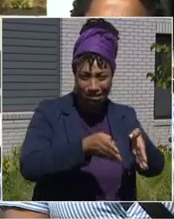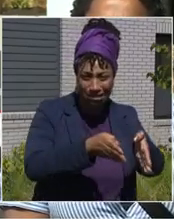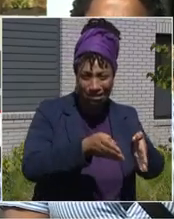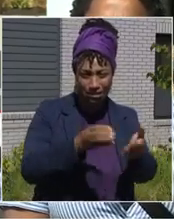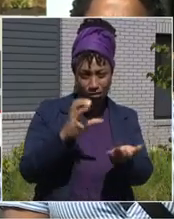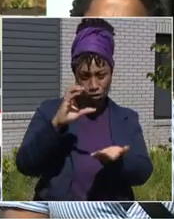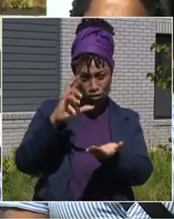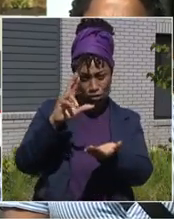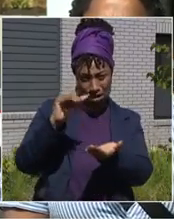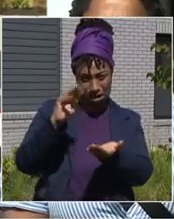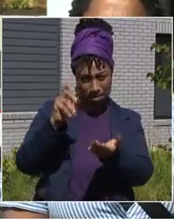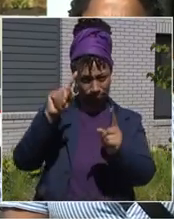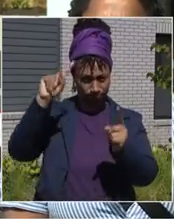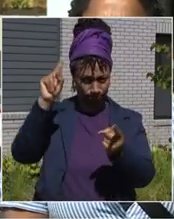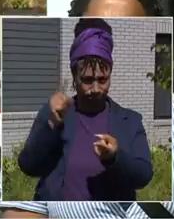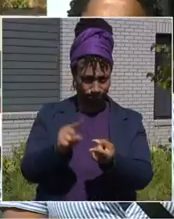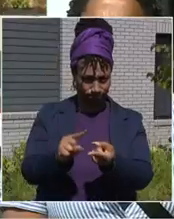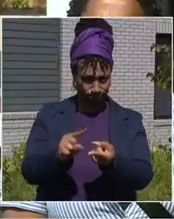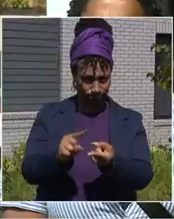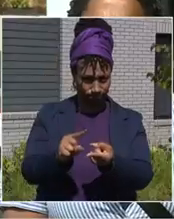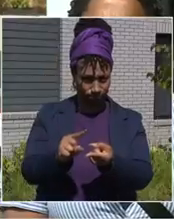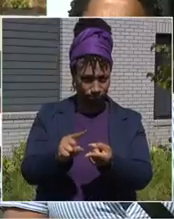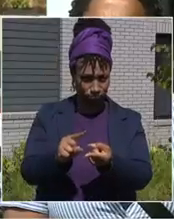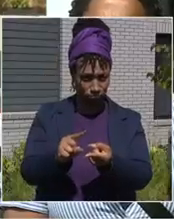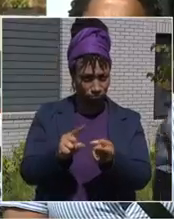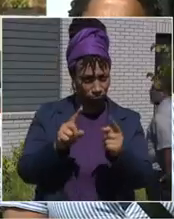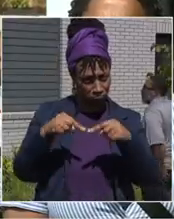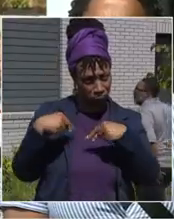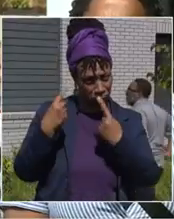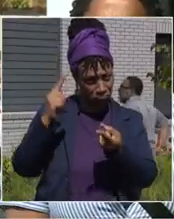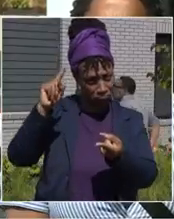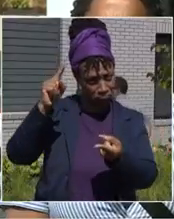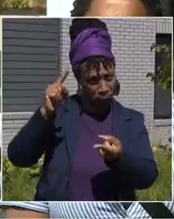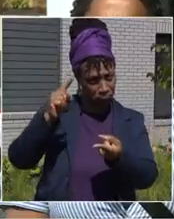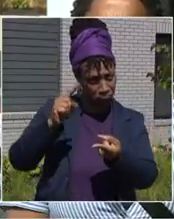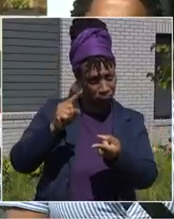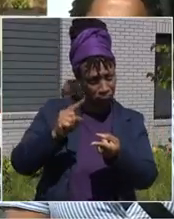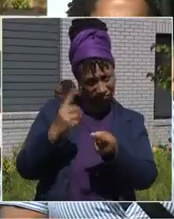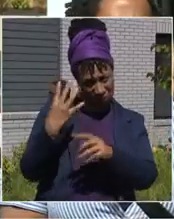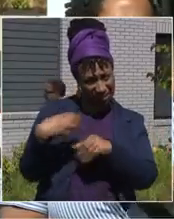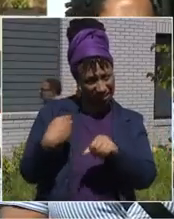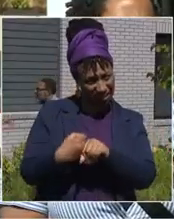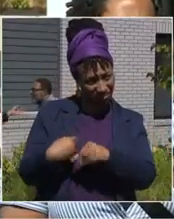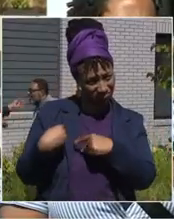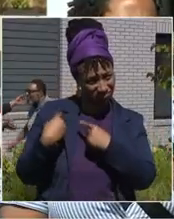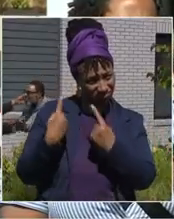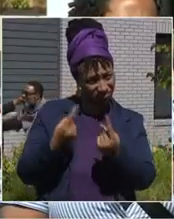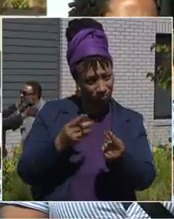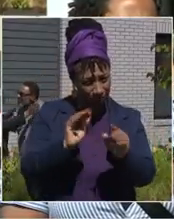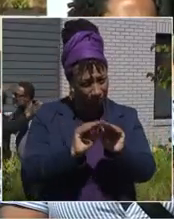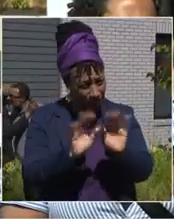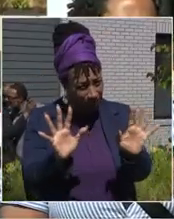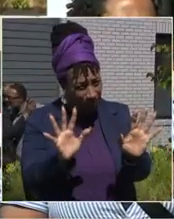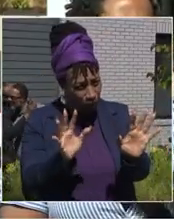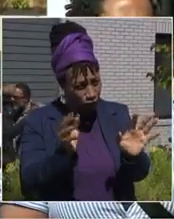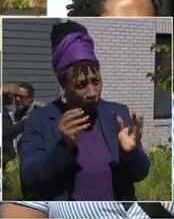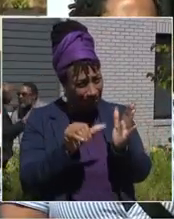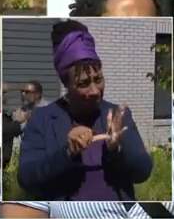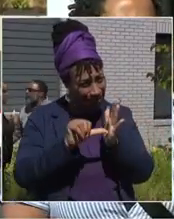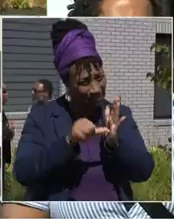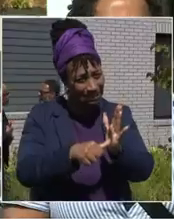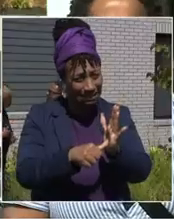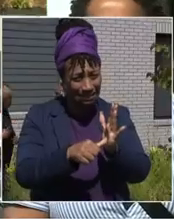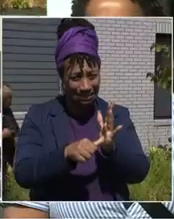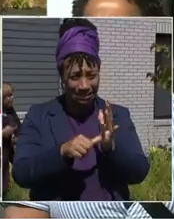for the last 2 years. And we want to make it perfectly clear that that doesn't change today.